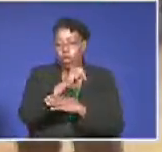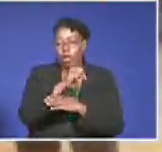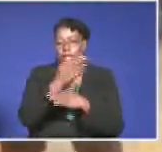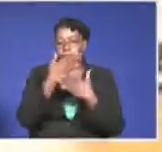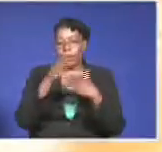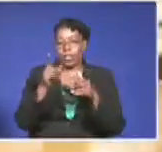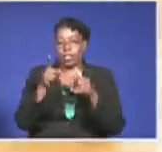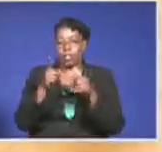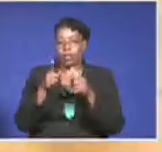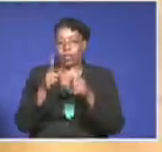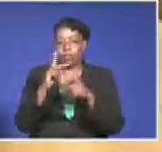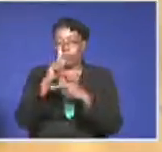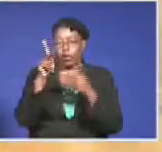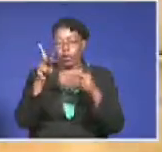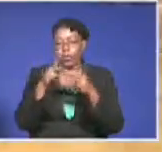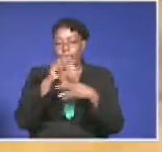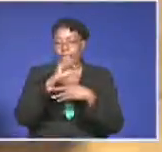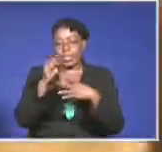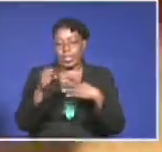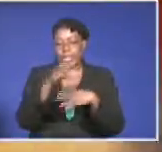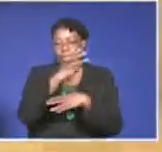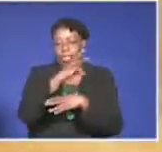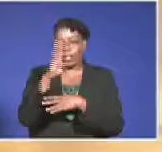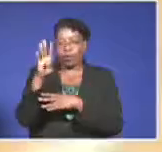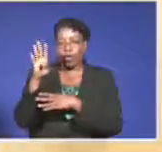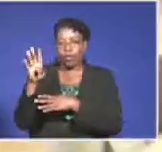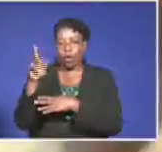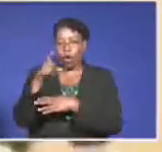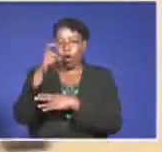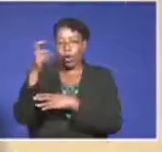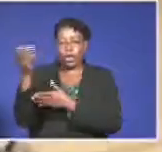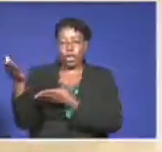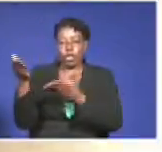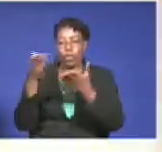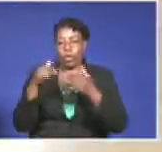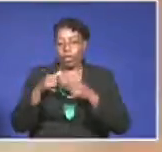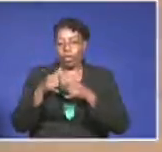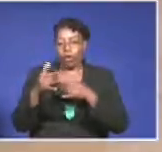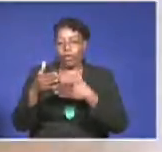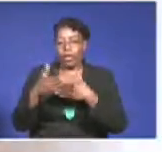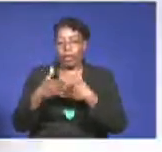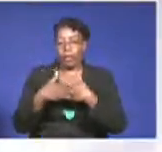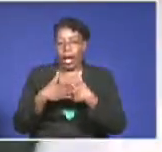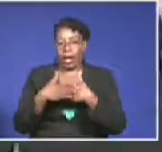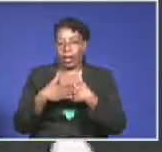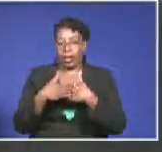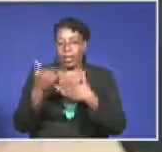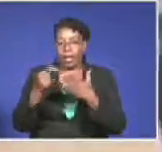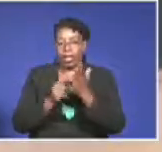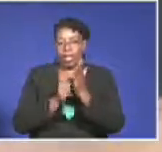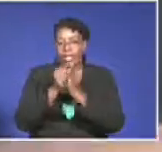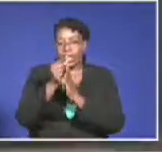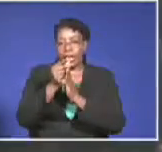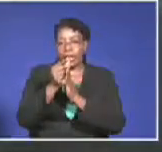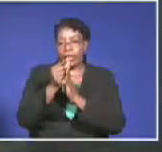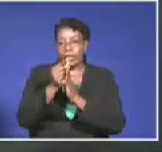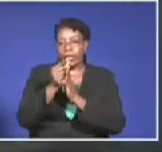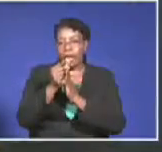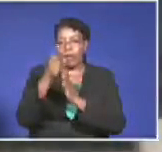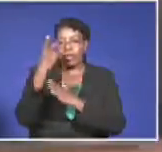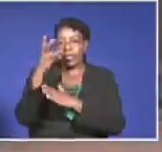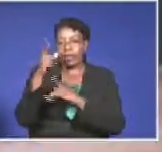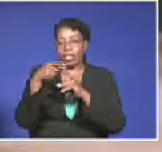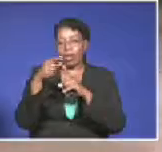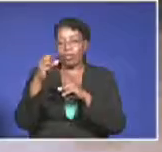perfect season with a 56-44 win, bringing the trophy back to the capital. Michelle Butler of the Giants with 17 points and 14